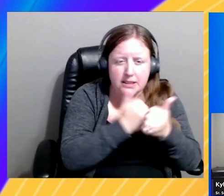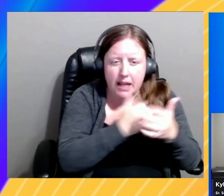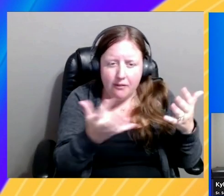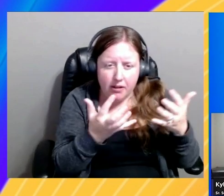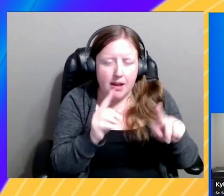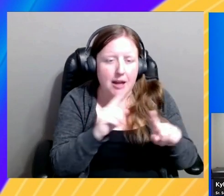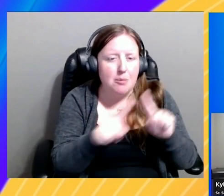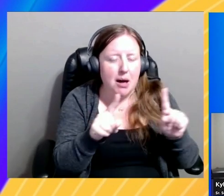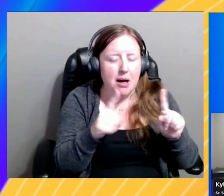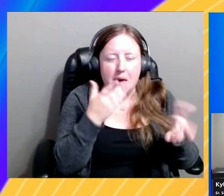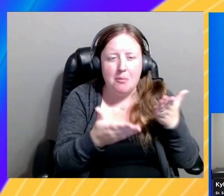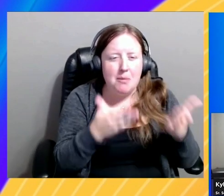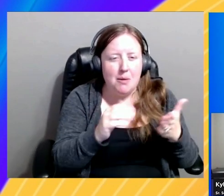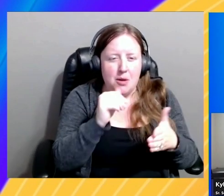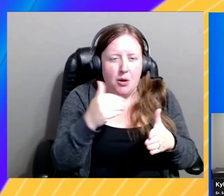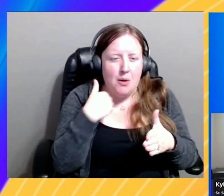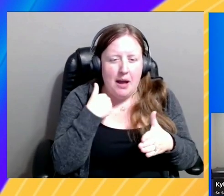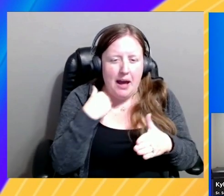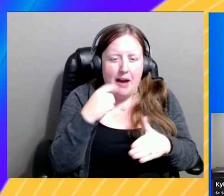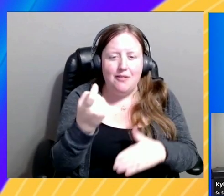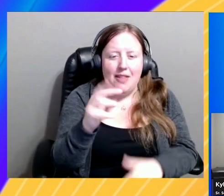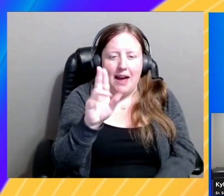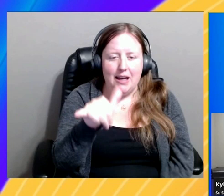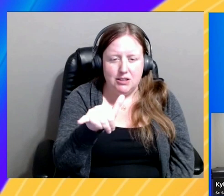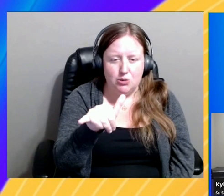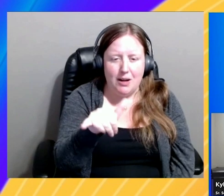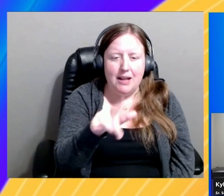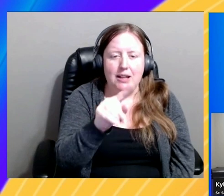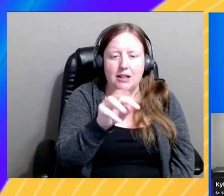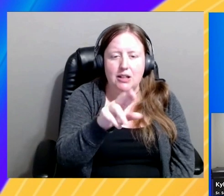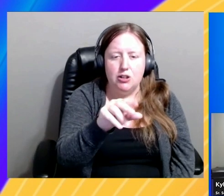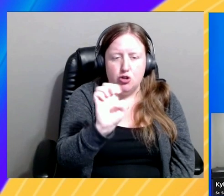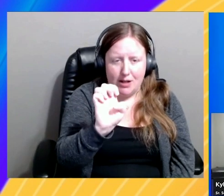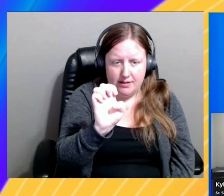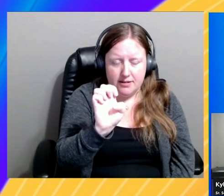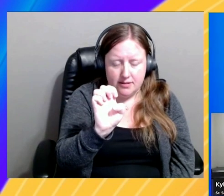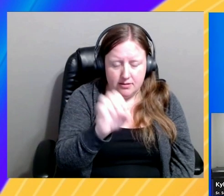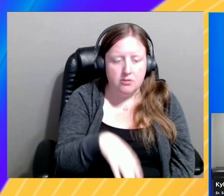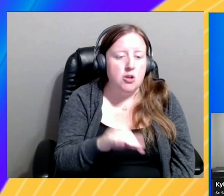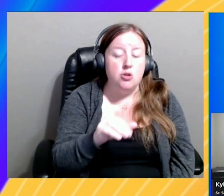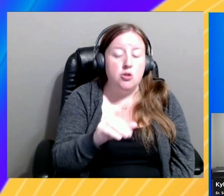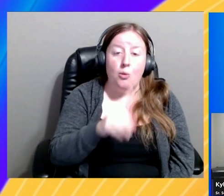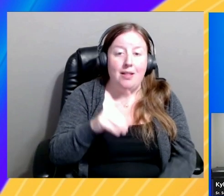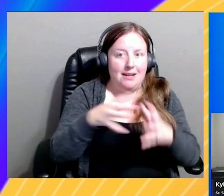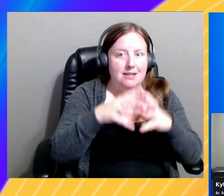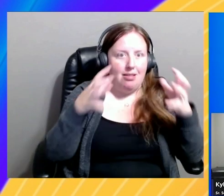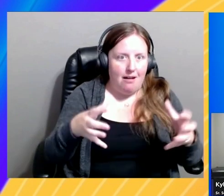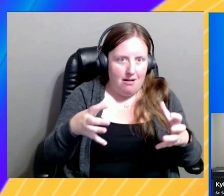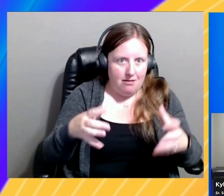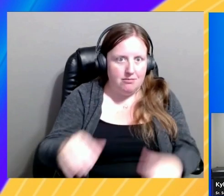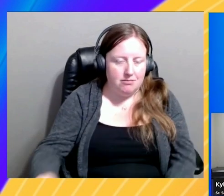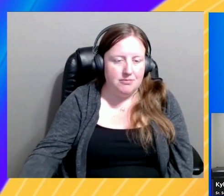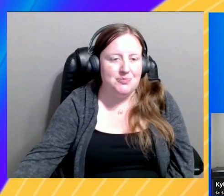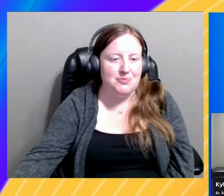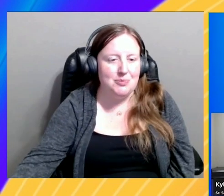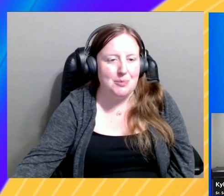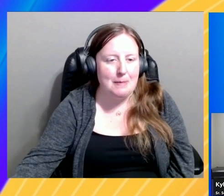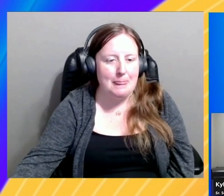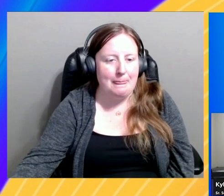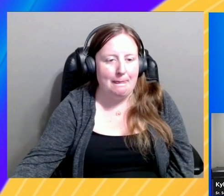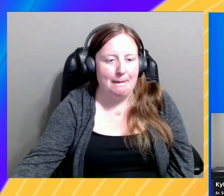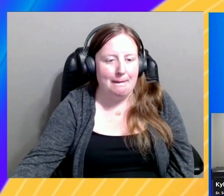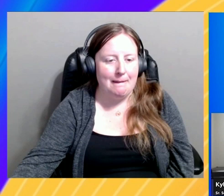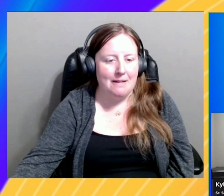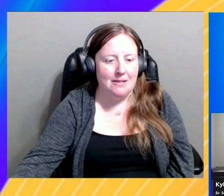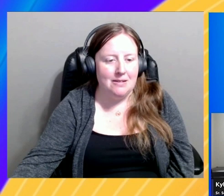don't have these X-ray and tracing, and it really gives you a lot. But specifically to look at an insight and